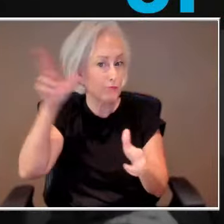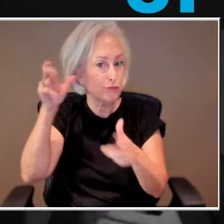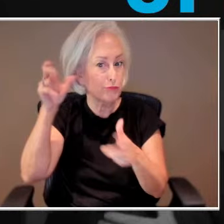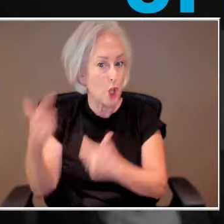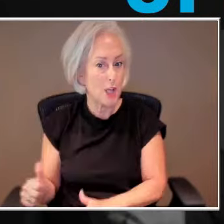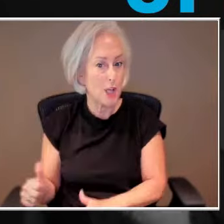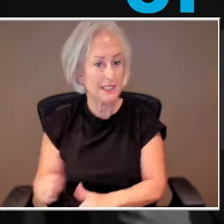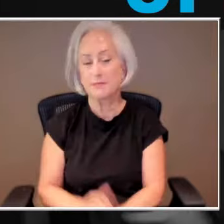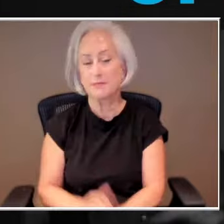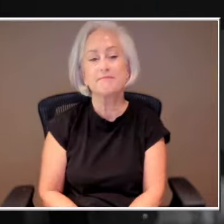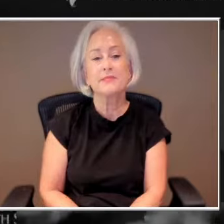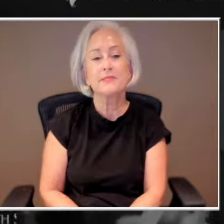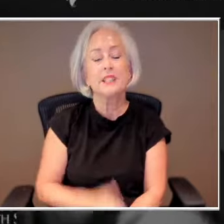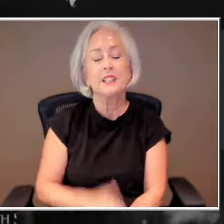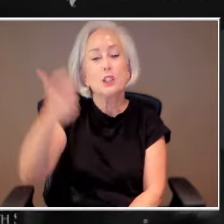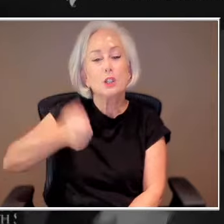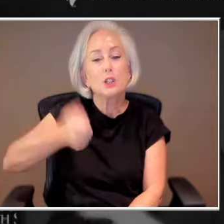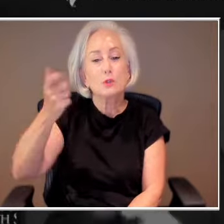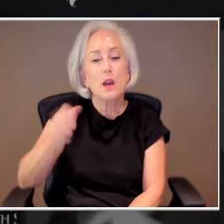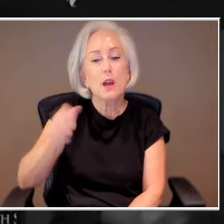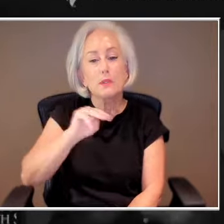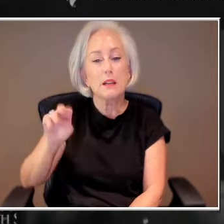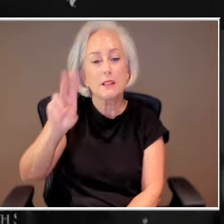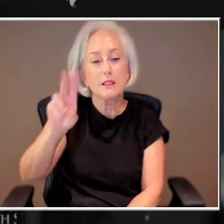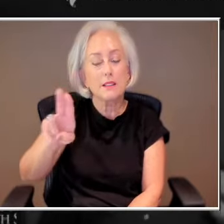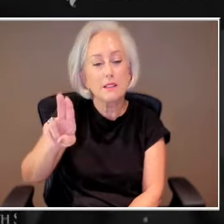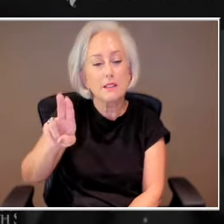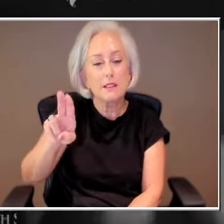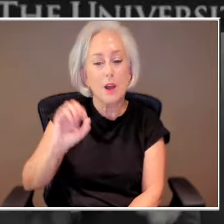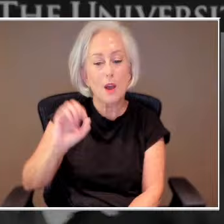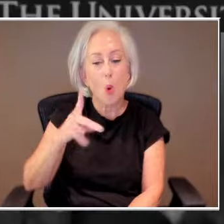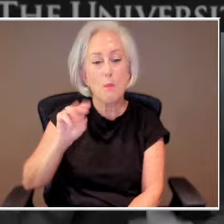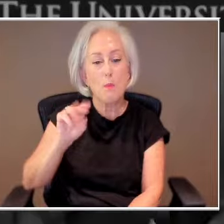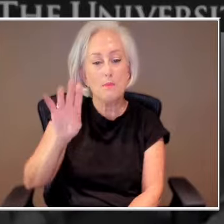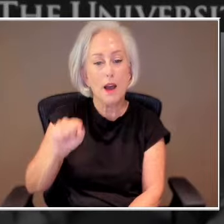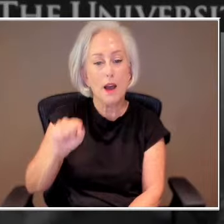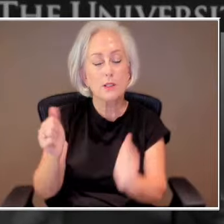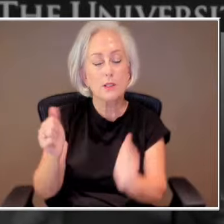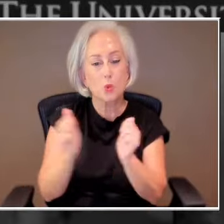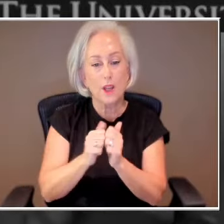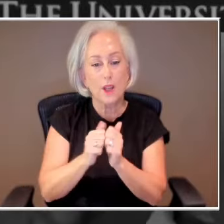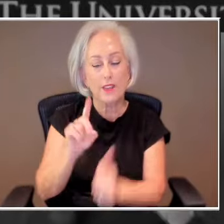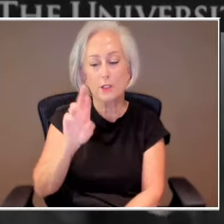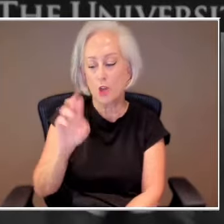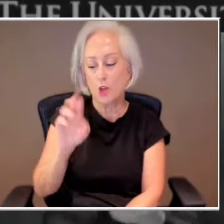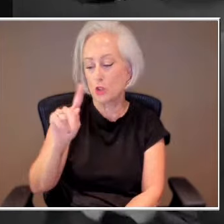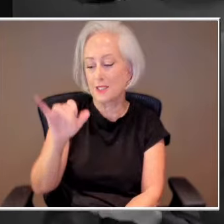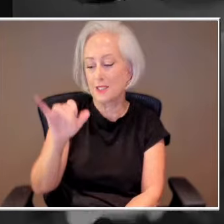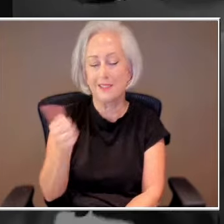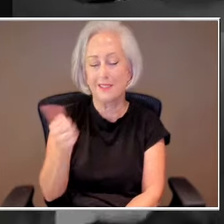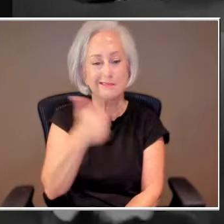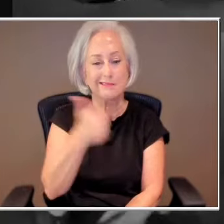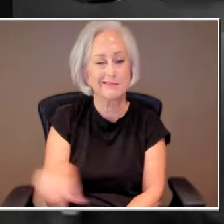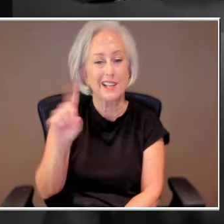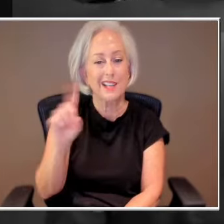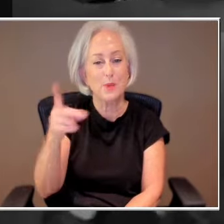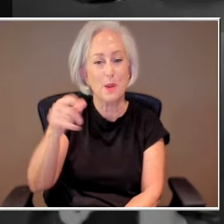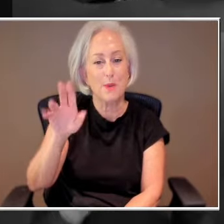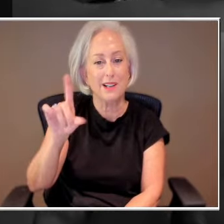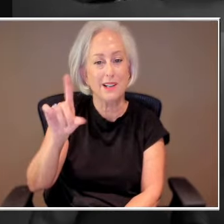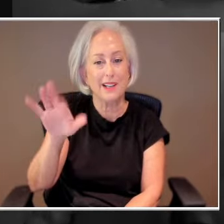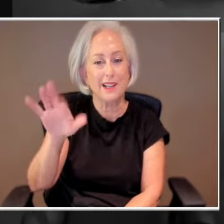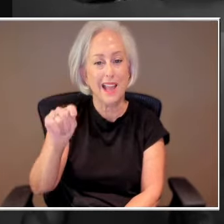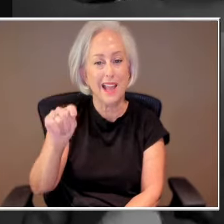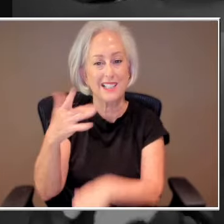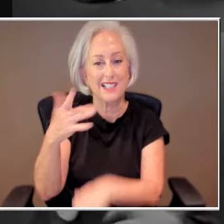Subscribe to our morning medical update and Open Mics with Dr. Stites podcast. Now everywhere podcasts are available.